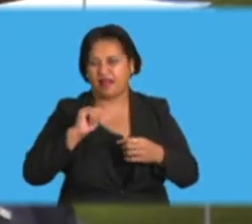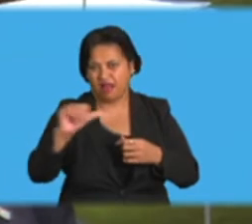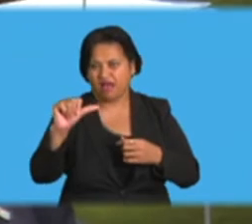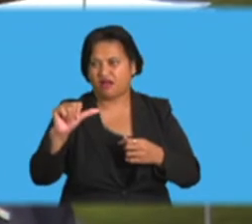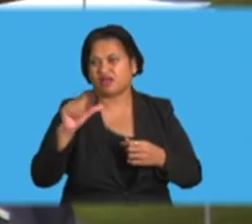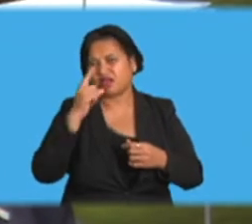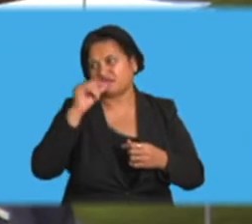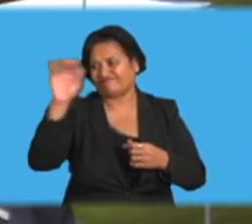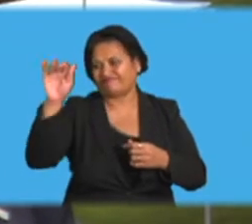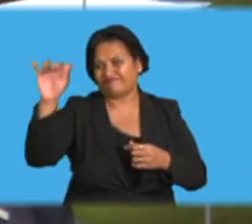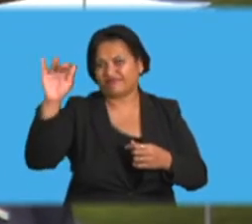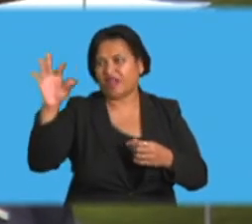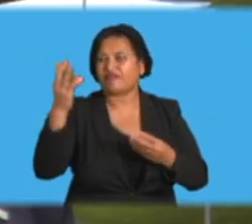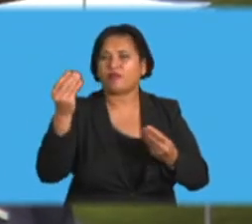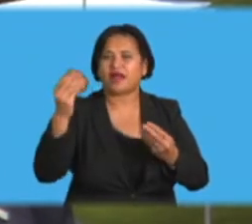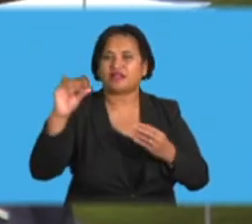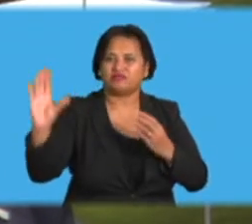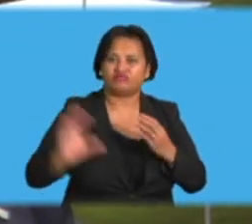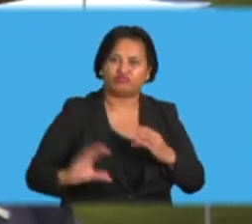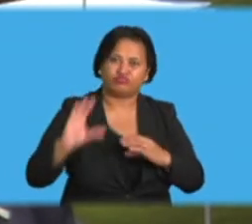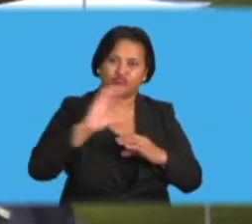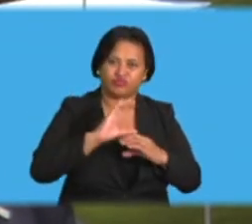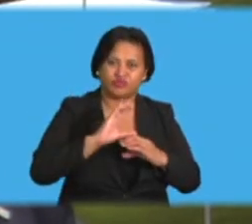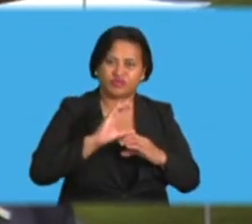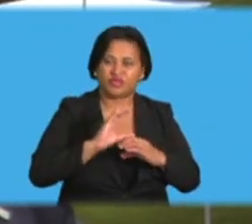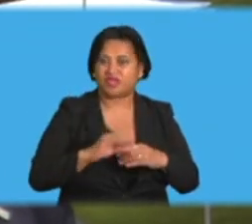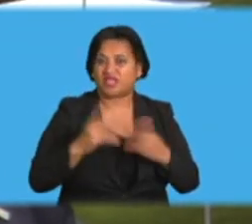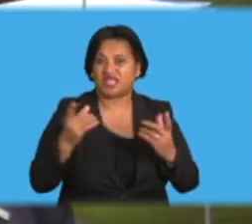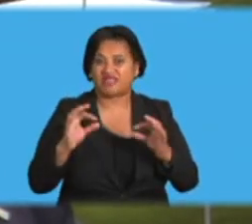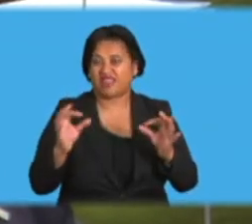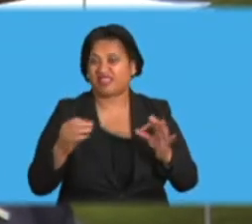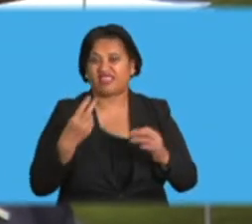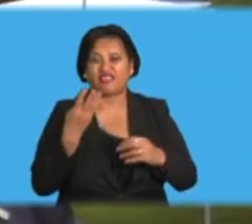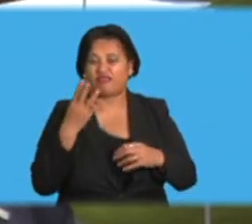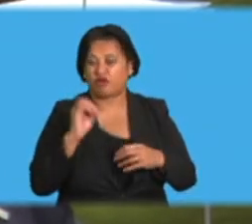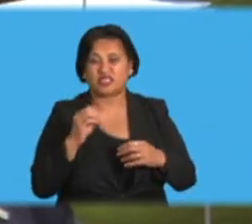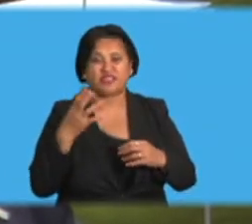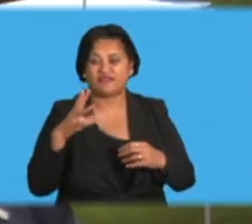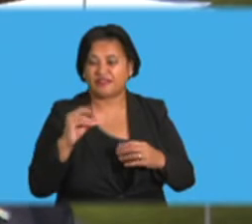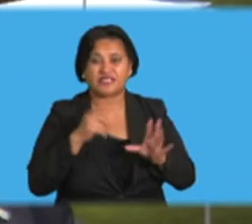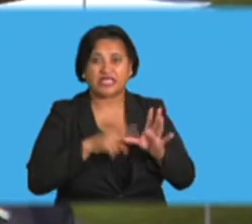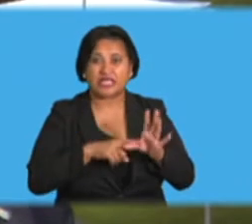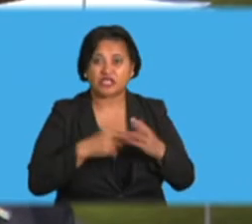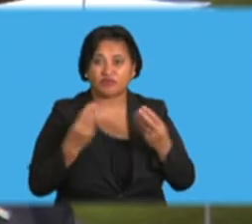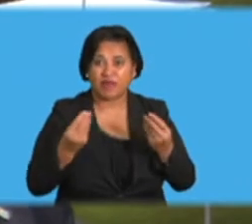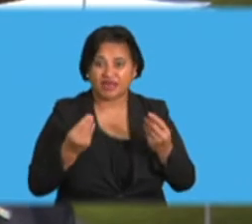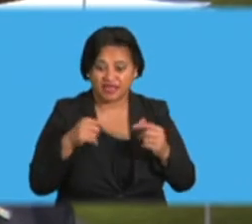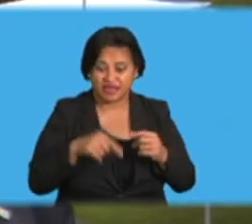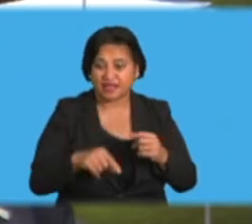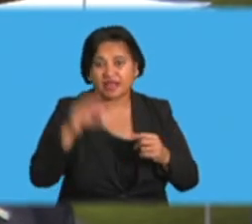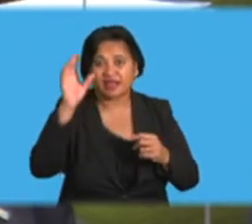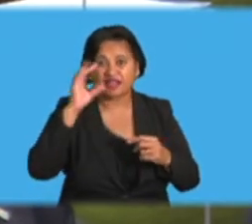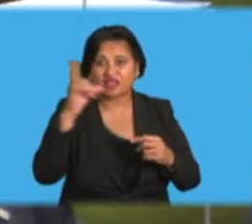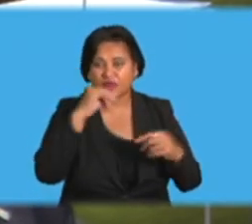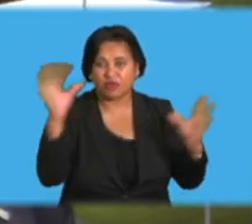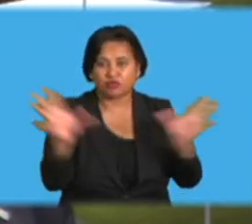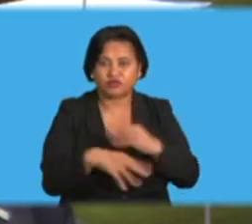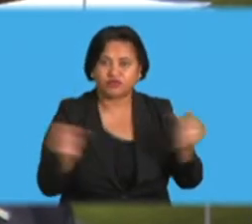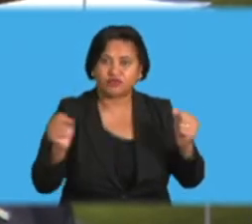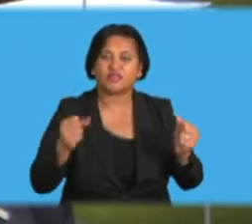have 40, 50 years of your development wiped off in one single climatic event. Embedding vulnerability and fragility, Madam Speaker,